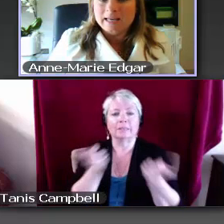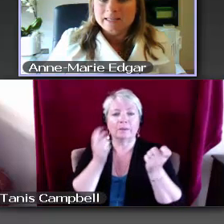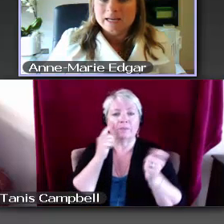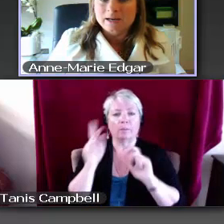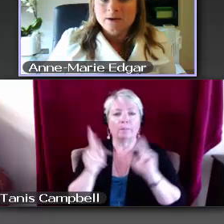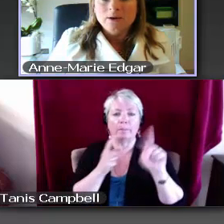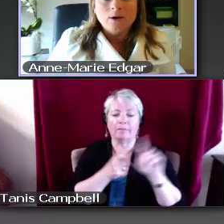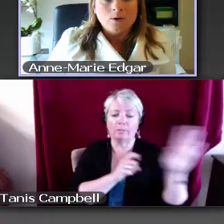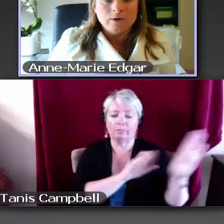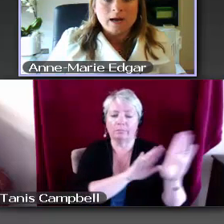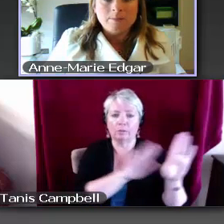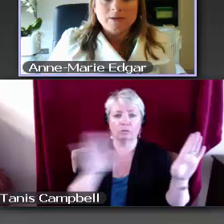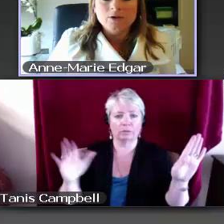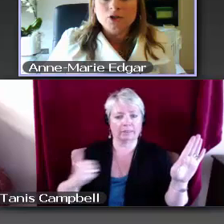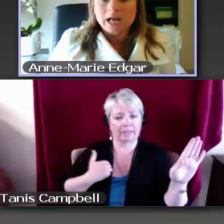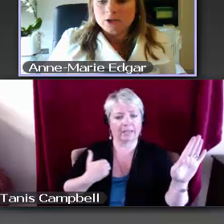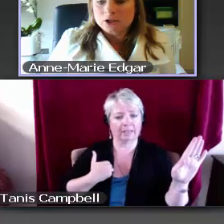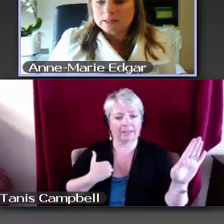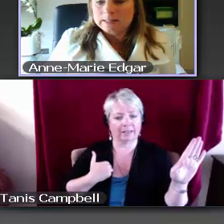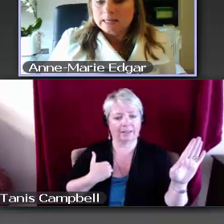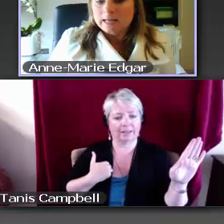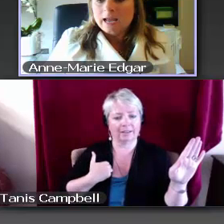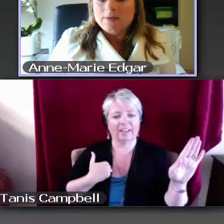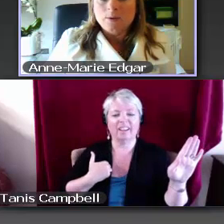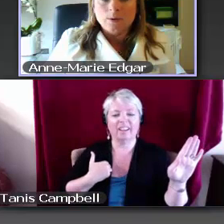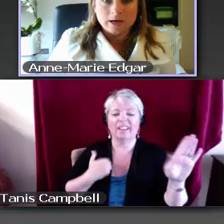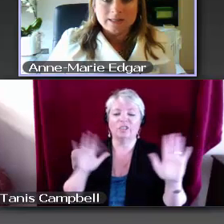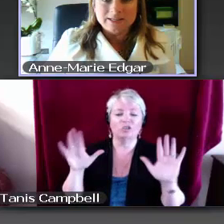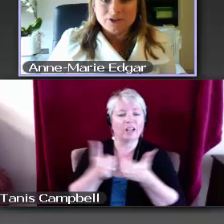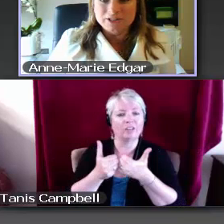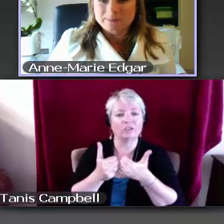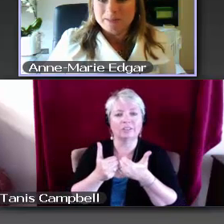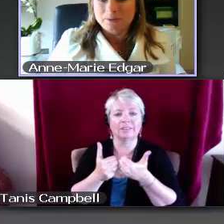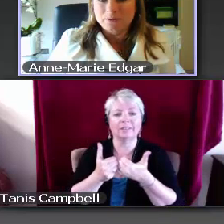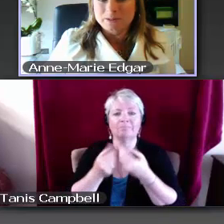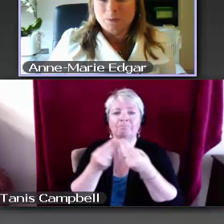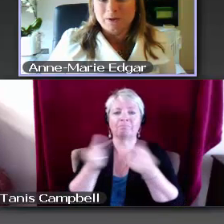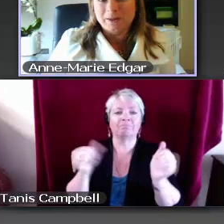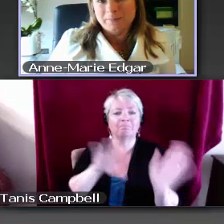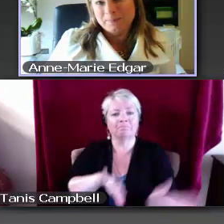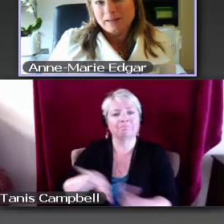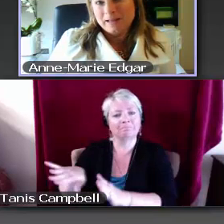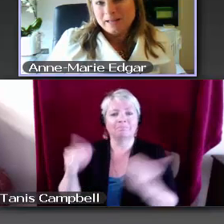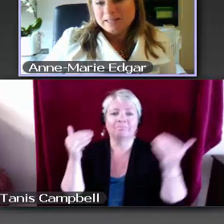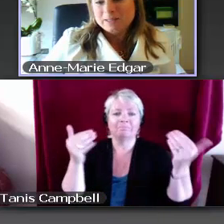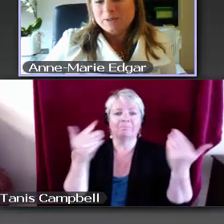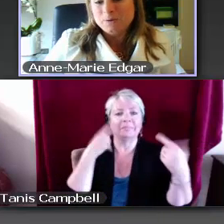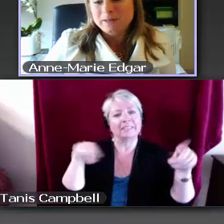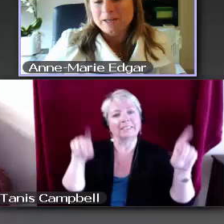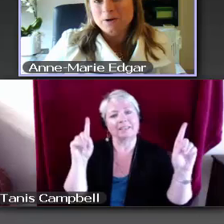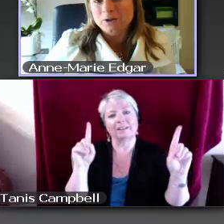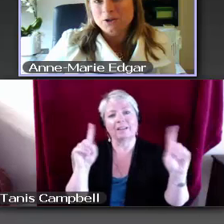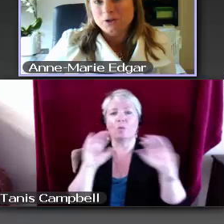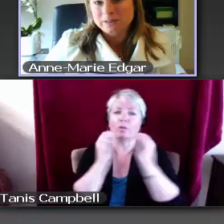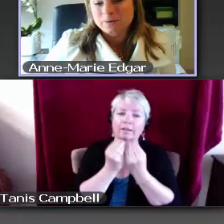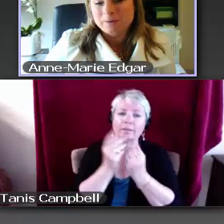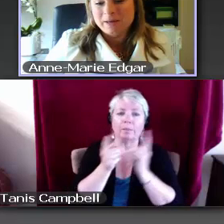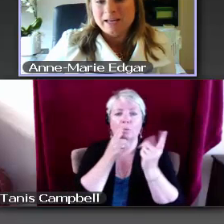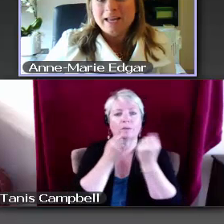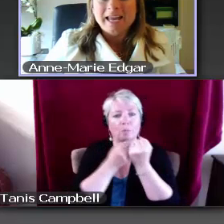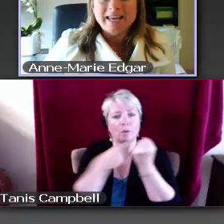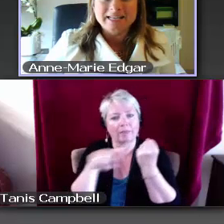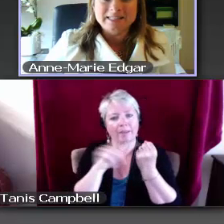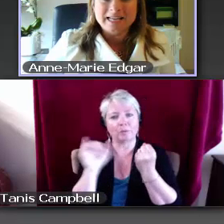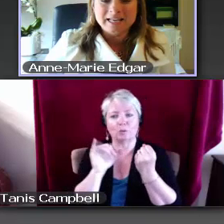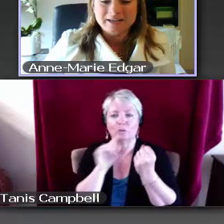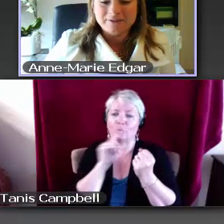across Canada overcoming their challenges and the organizations and people who support them. So I do really encourage you. It's going to